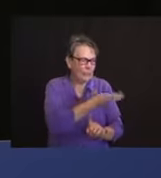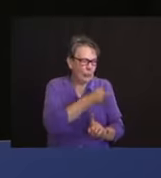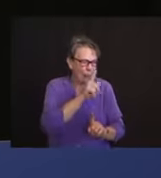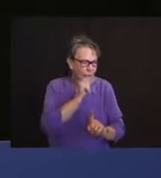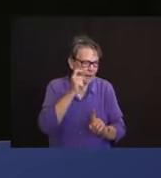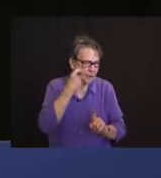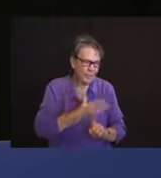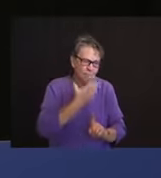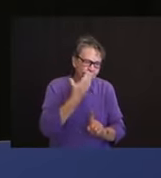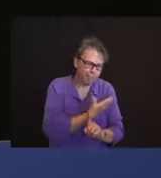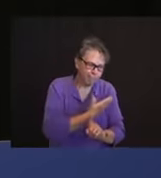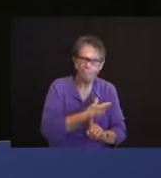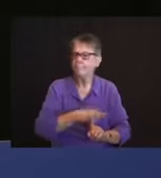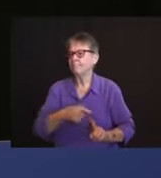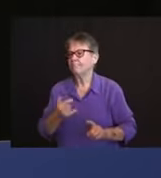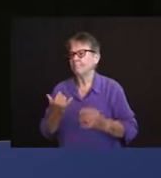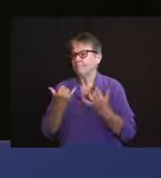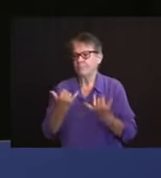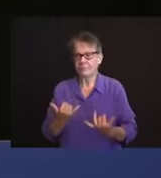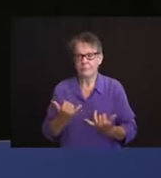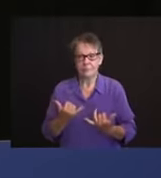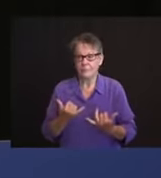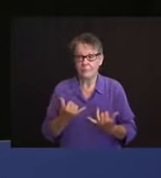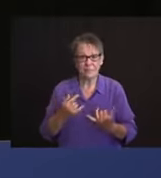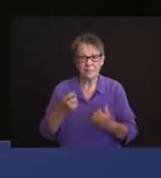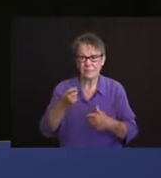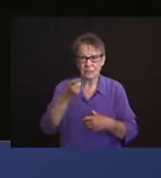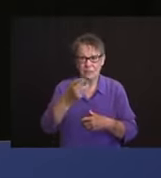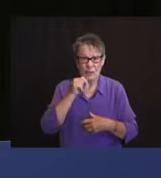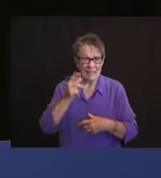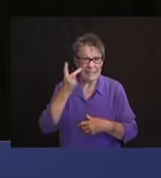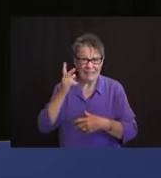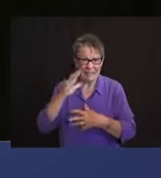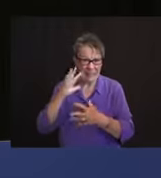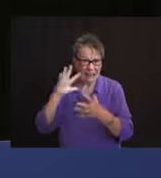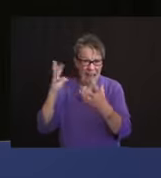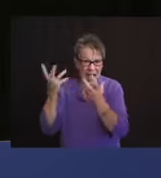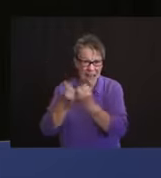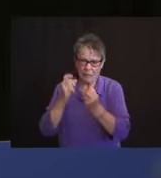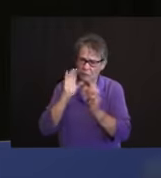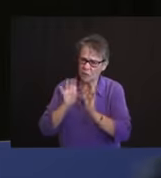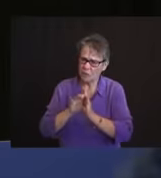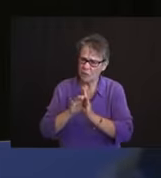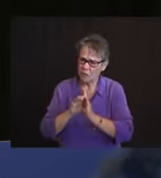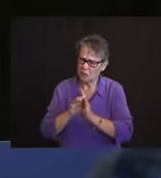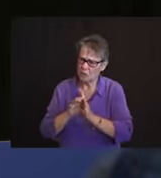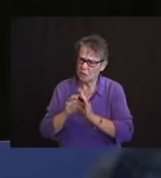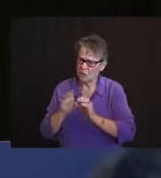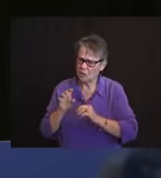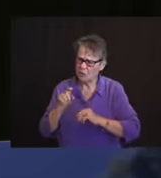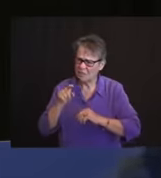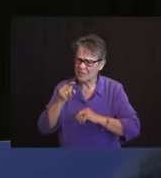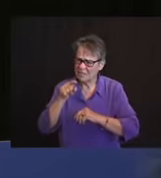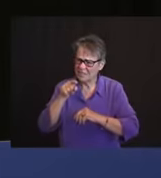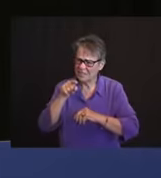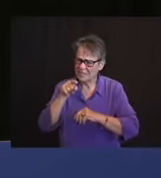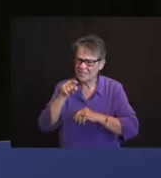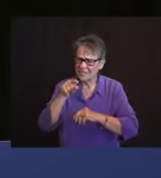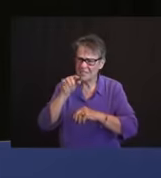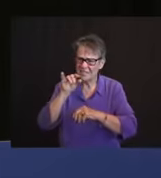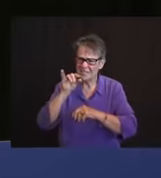car, how that trooper lived is unbelievable. He was actually ejected through the front windshield and thrown approximately 30